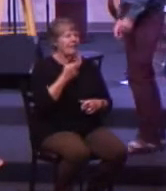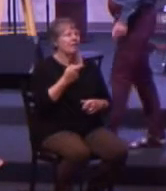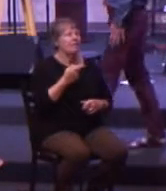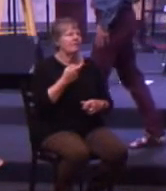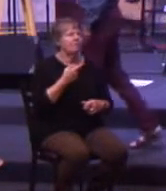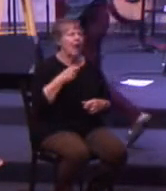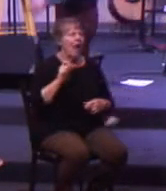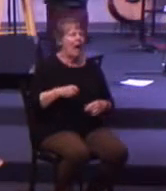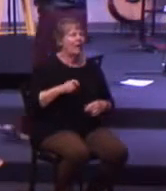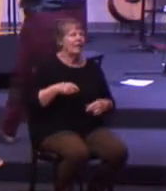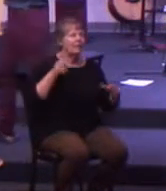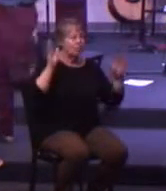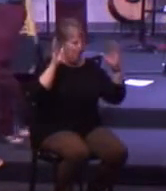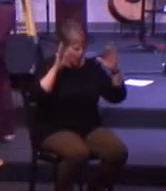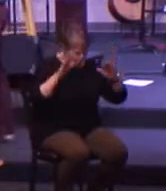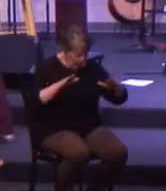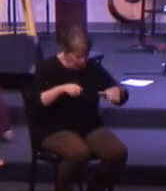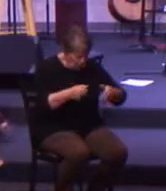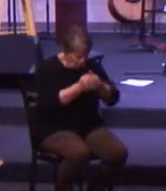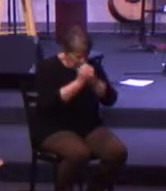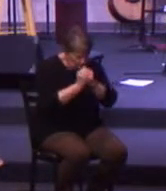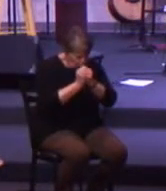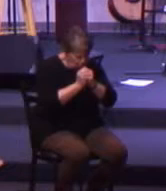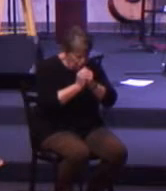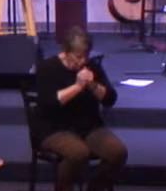worship God. Now,